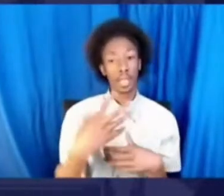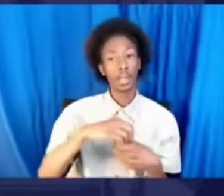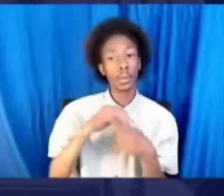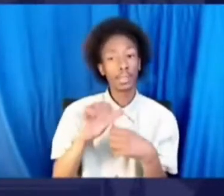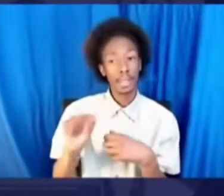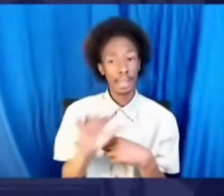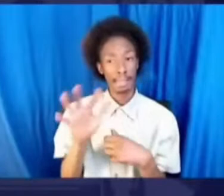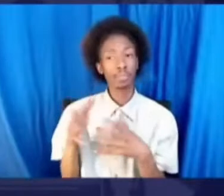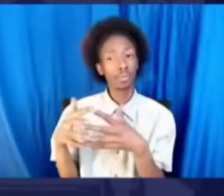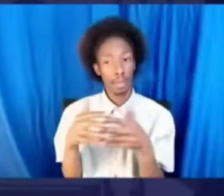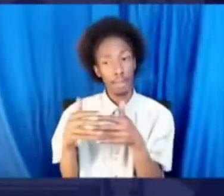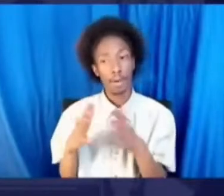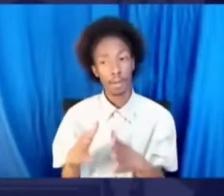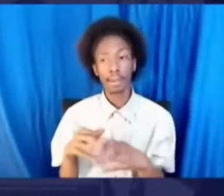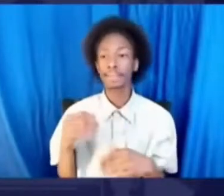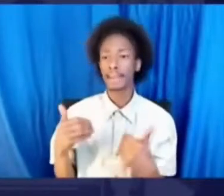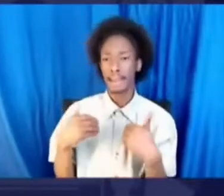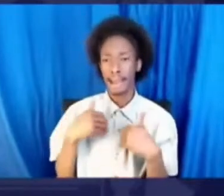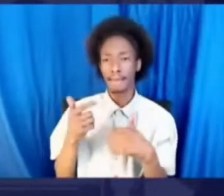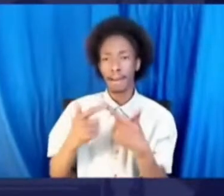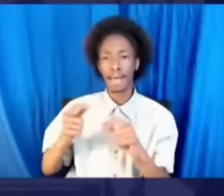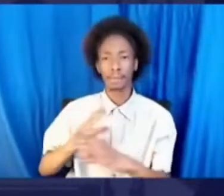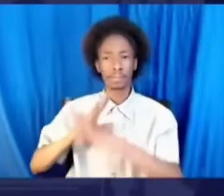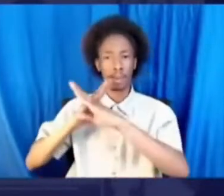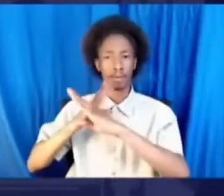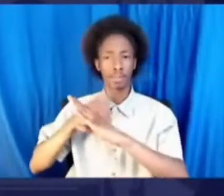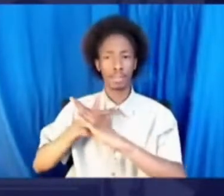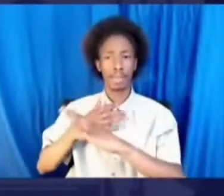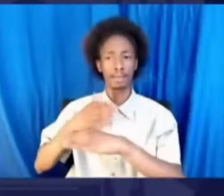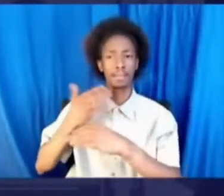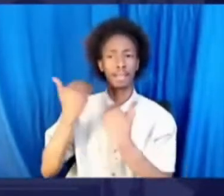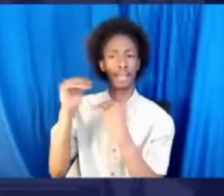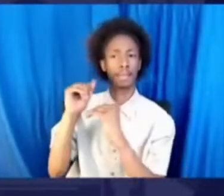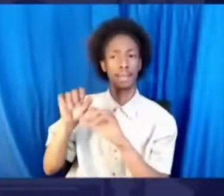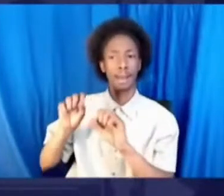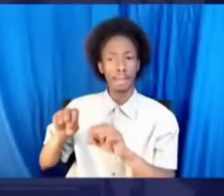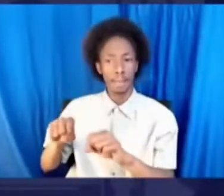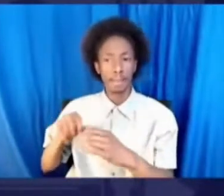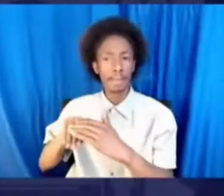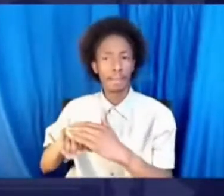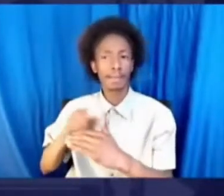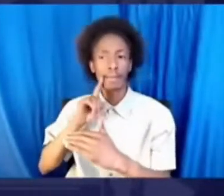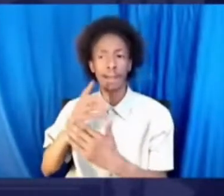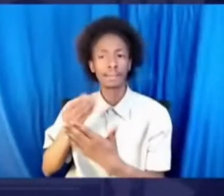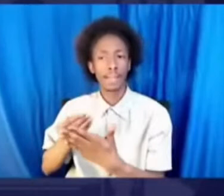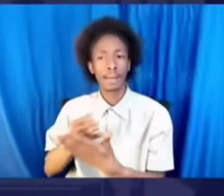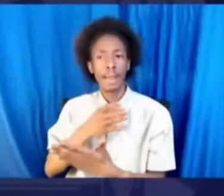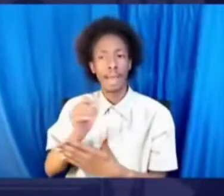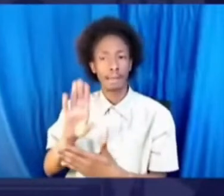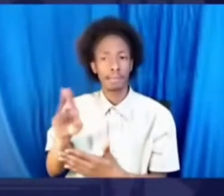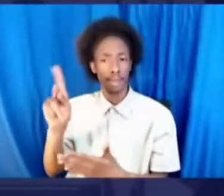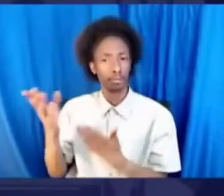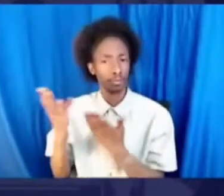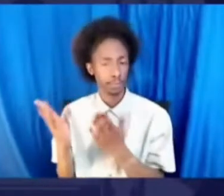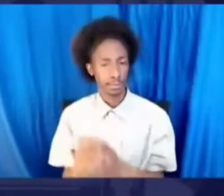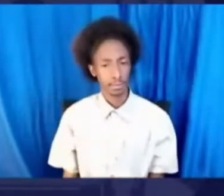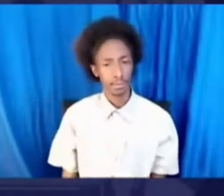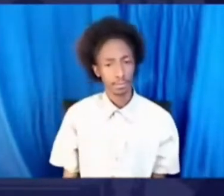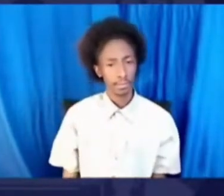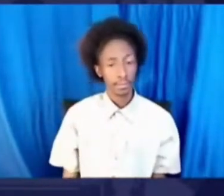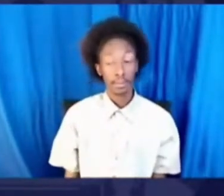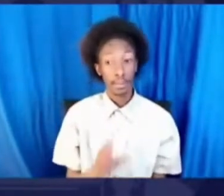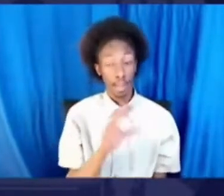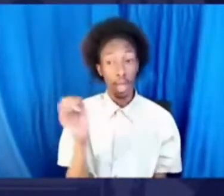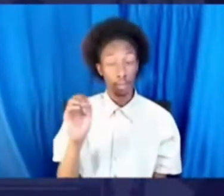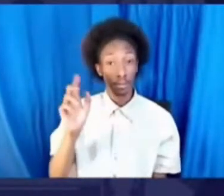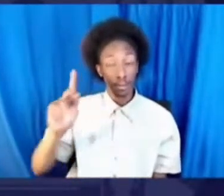face language barriers that limit their ability to access capital and banking services. And people who